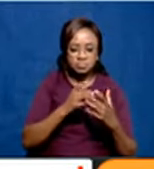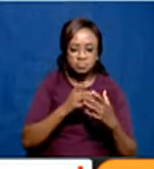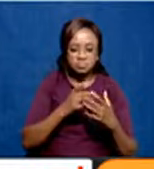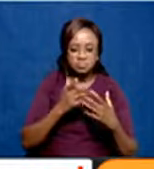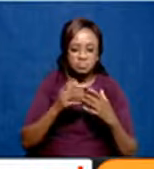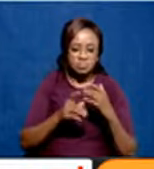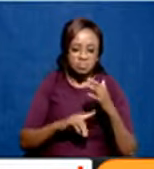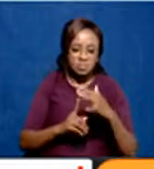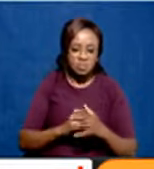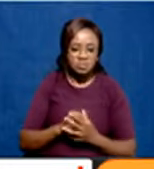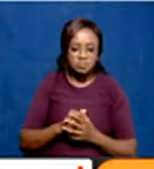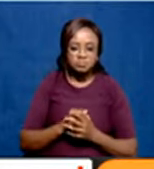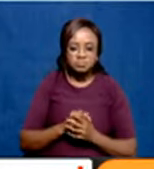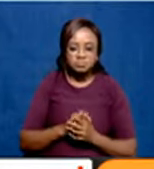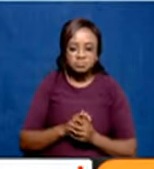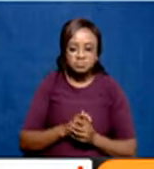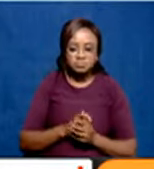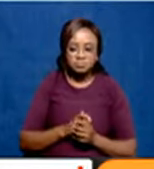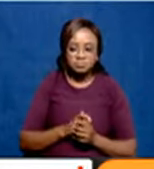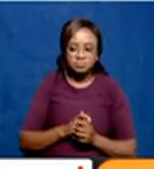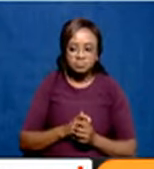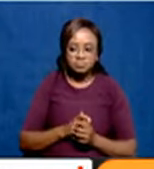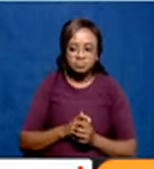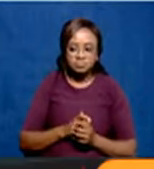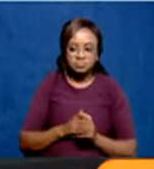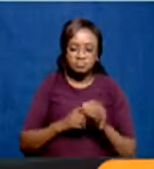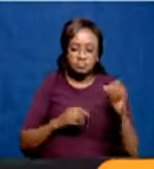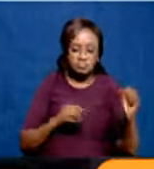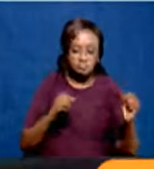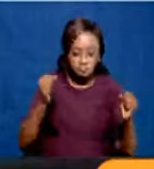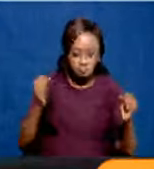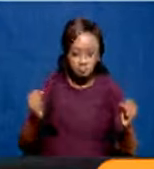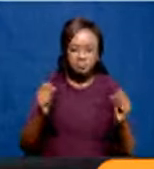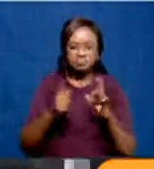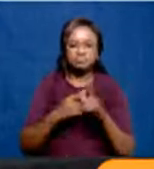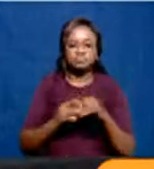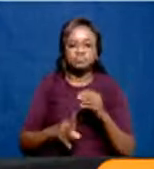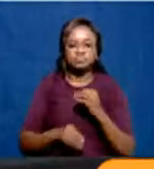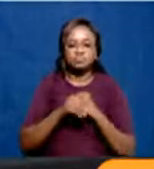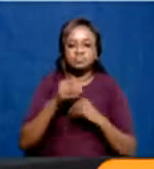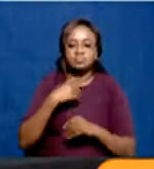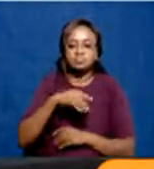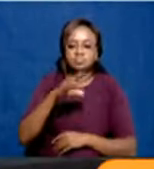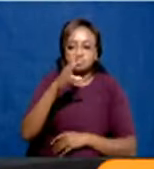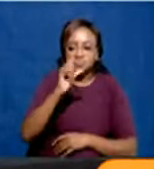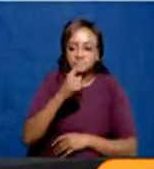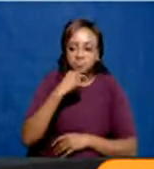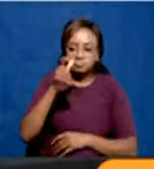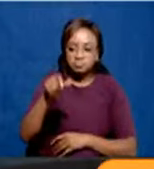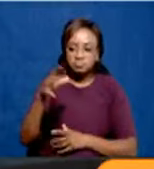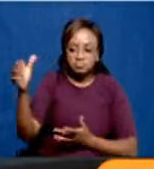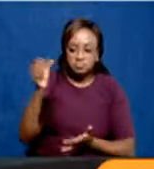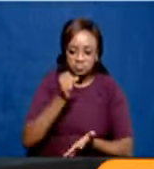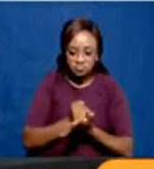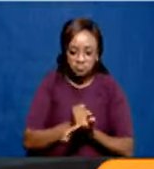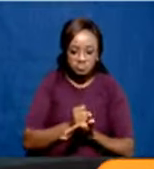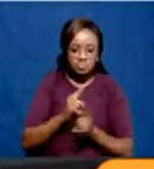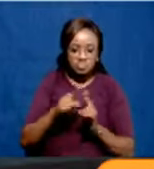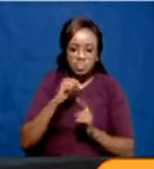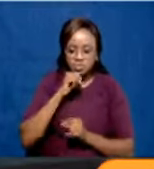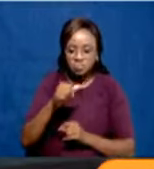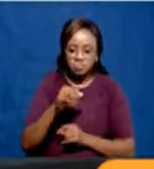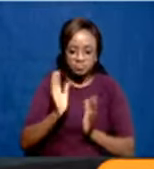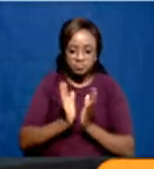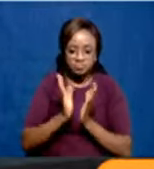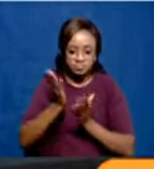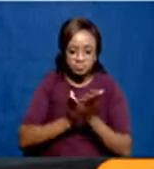consortium of healthcare providers, COTU, right? So, and then there was 1 CS appointee who was also not supposed to be a public servant. So the reason I think